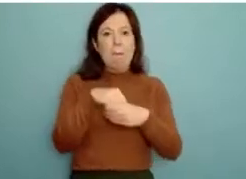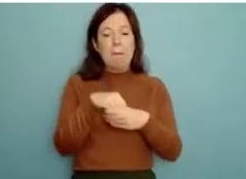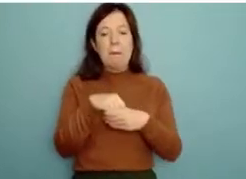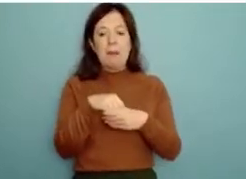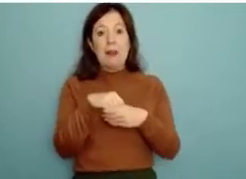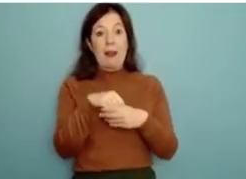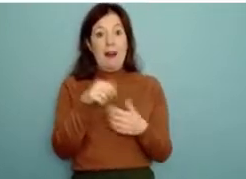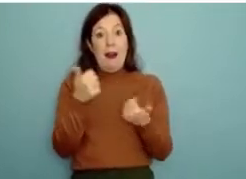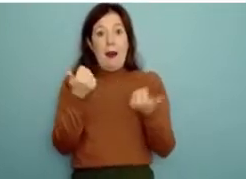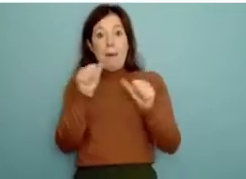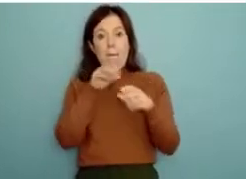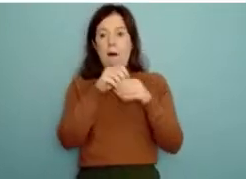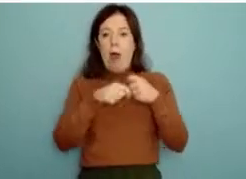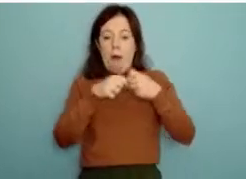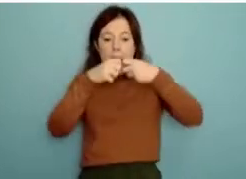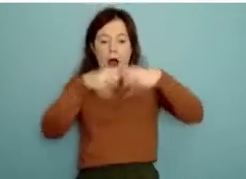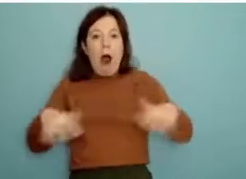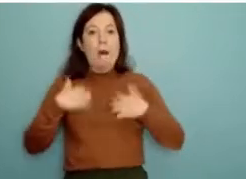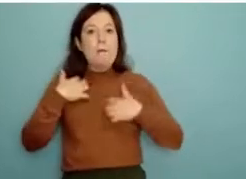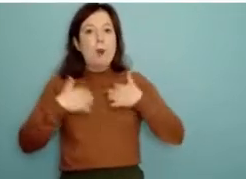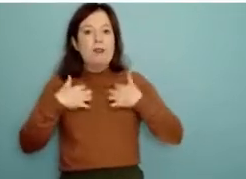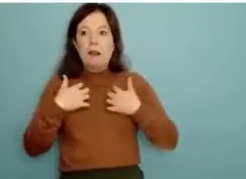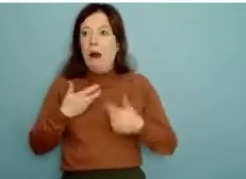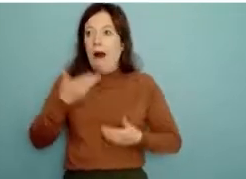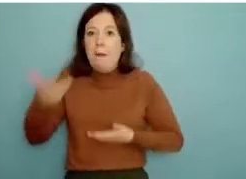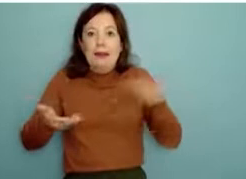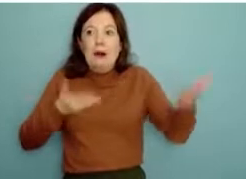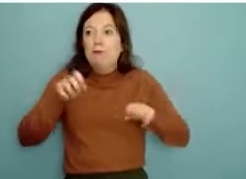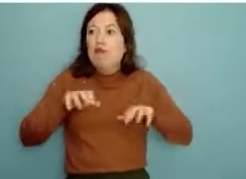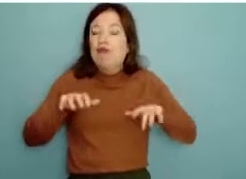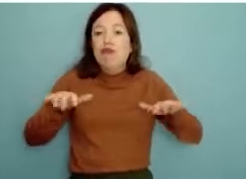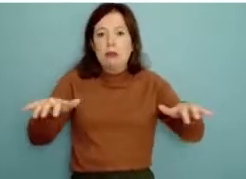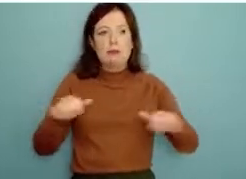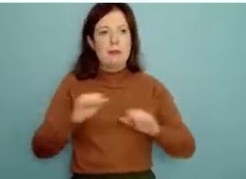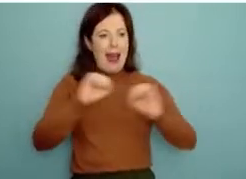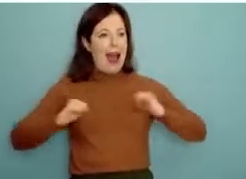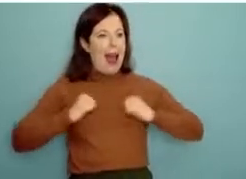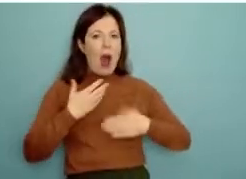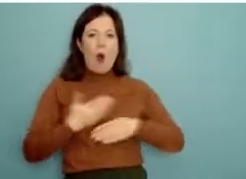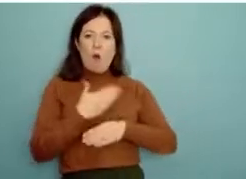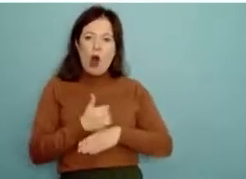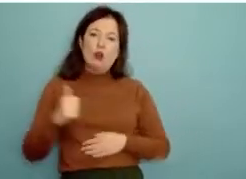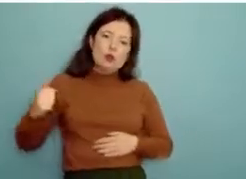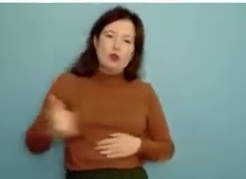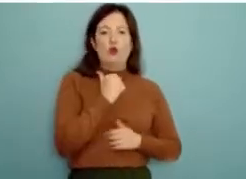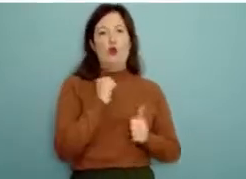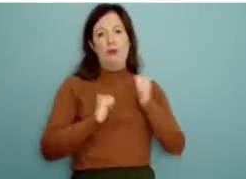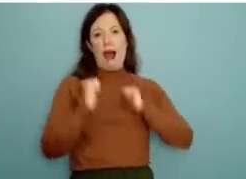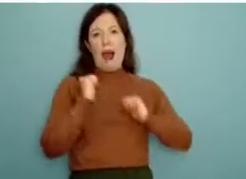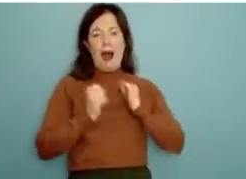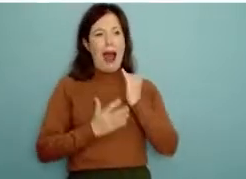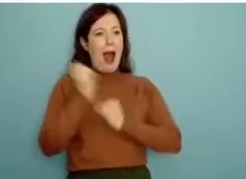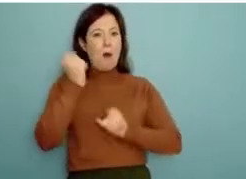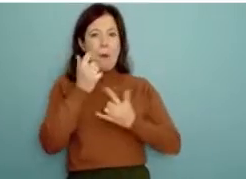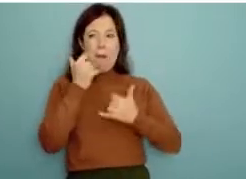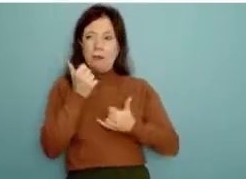improve motivation and infuse others. Be proud of what we do. Be proud of the collection and integration of outcome measures in our treatment